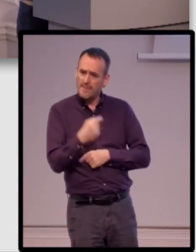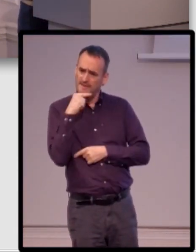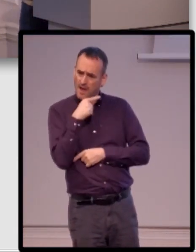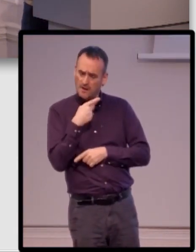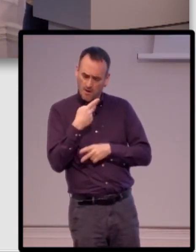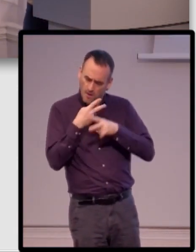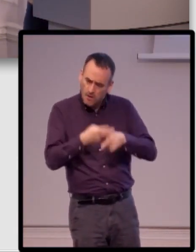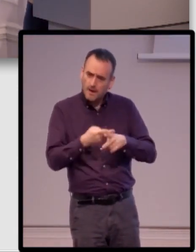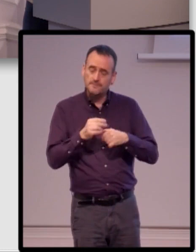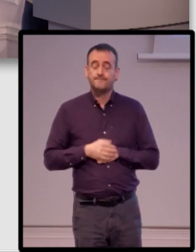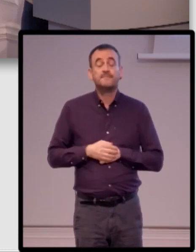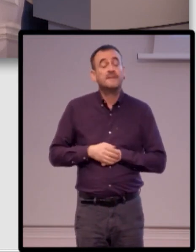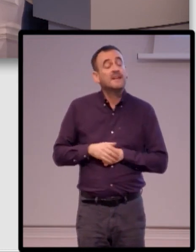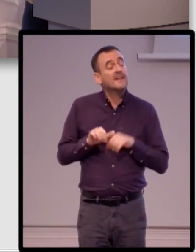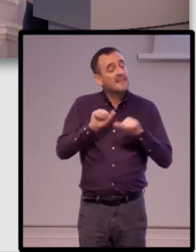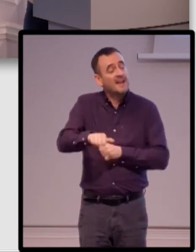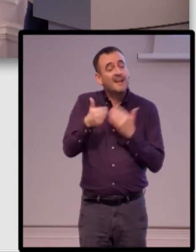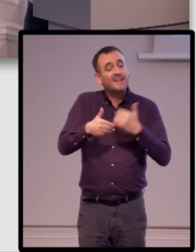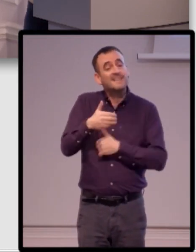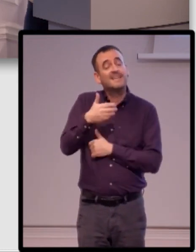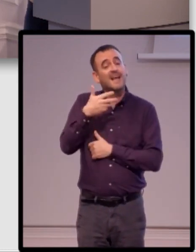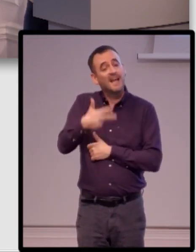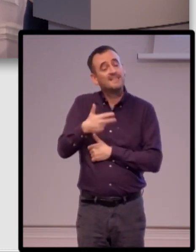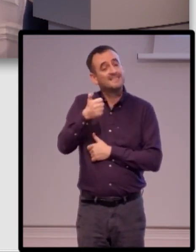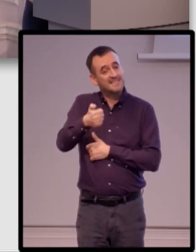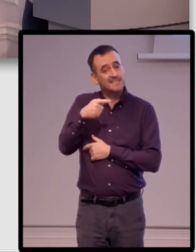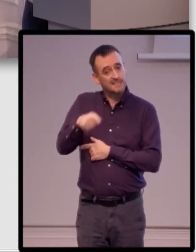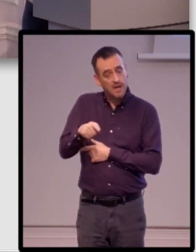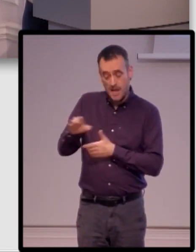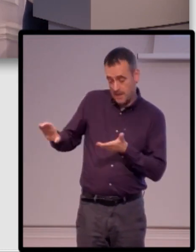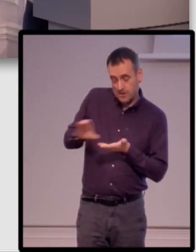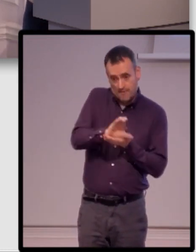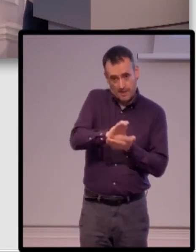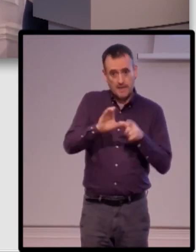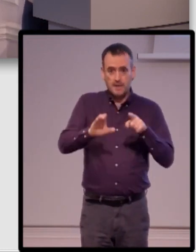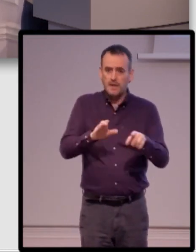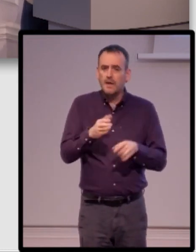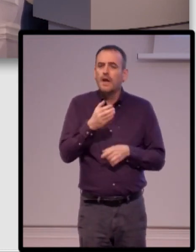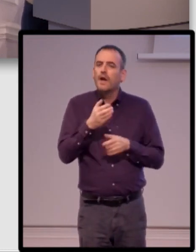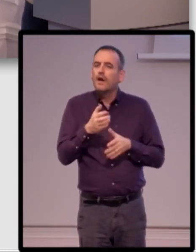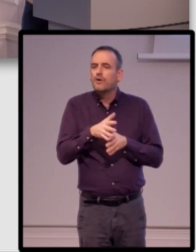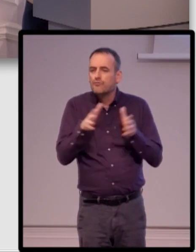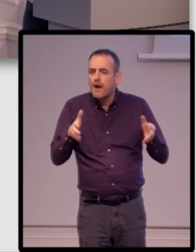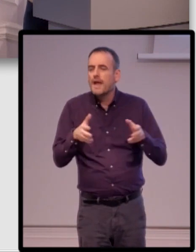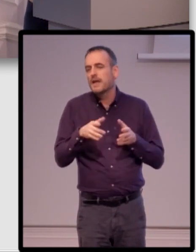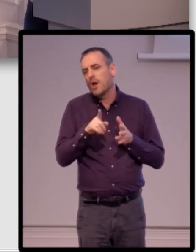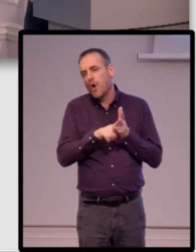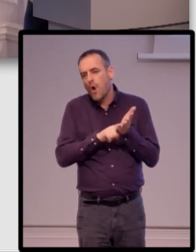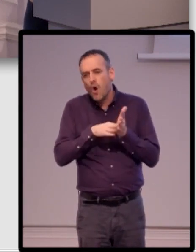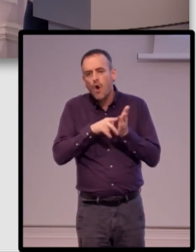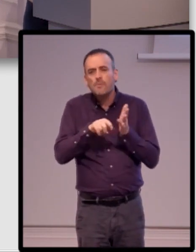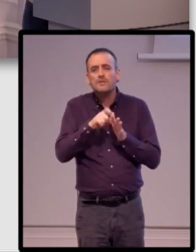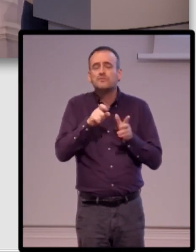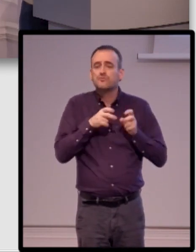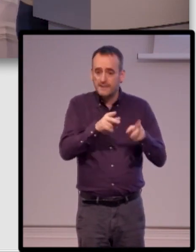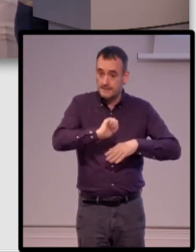In 1986, again with charitable funding, Great Ormond Street set up an outreach team to visit children in their own homes